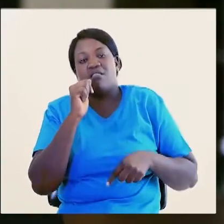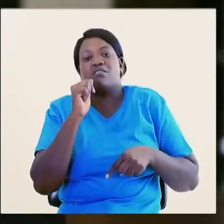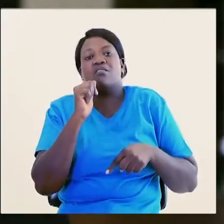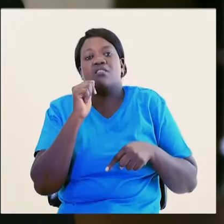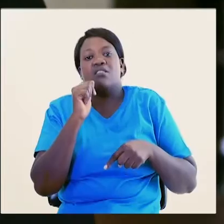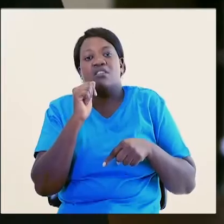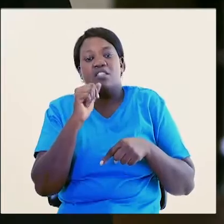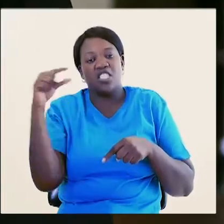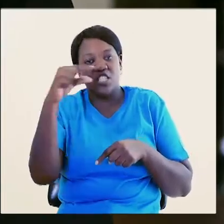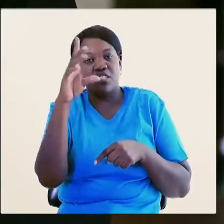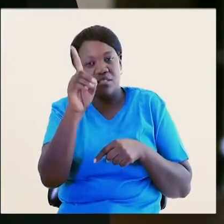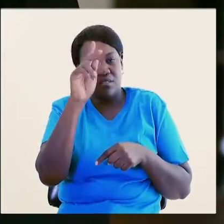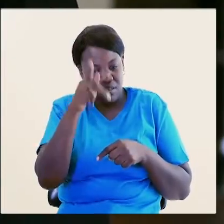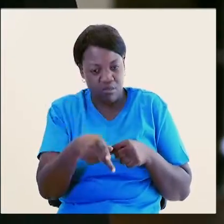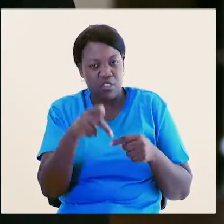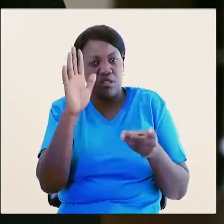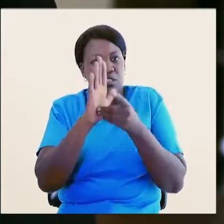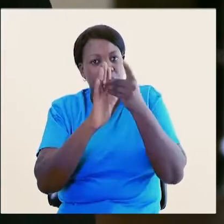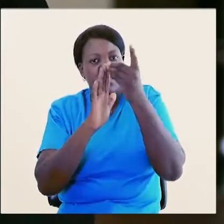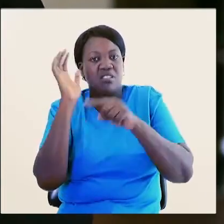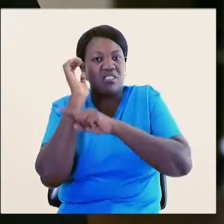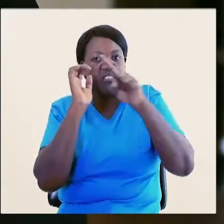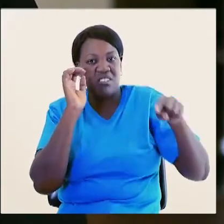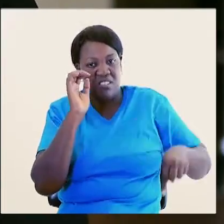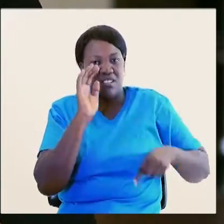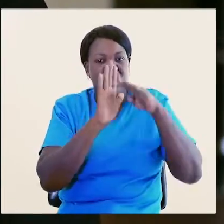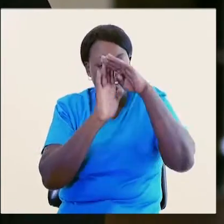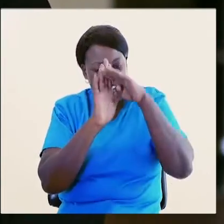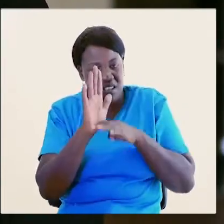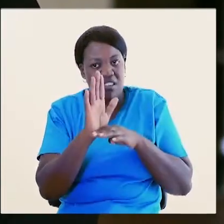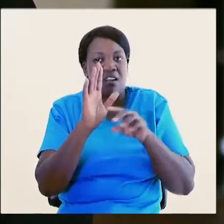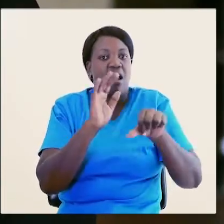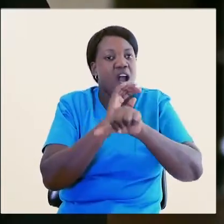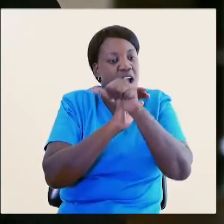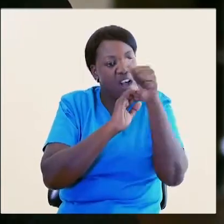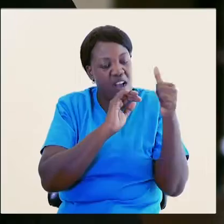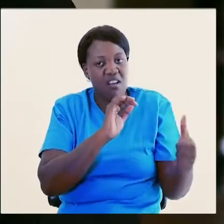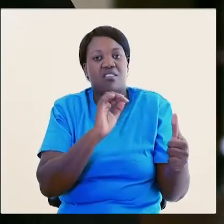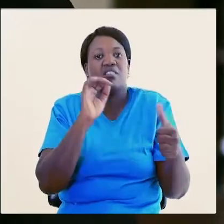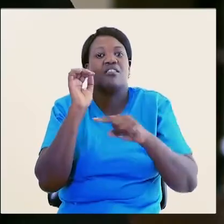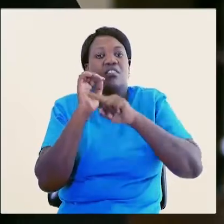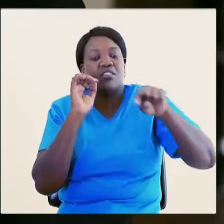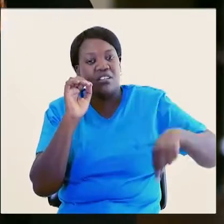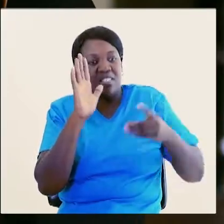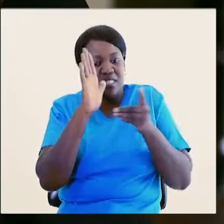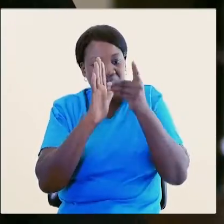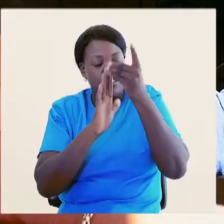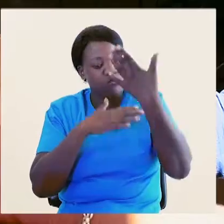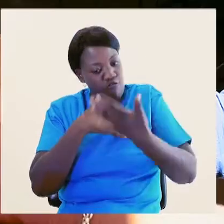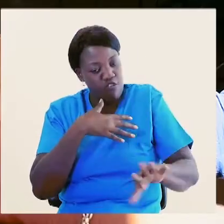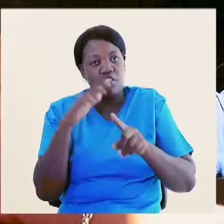why the GDP of a developing country is lower in value compared to the GDP figures of a developed